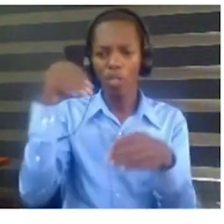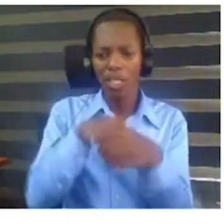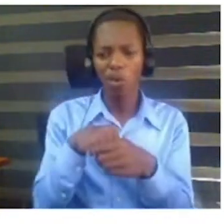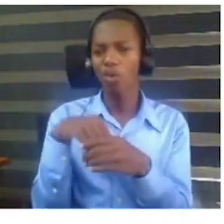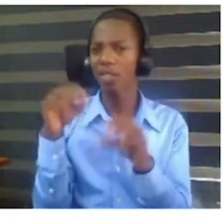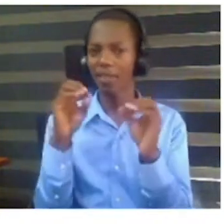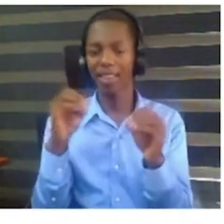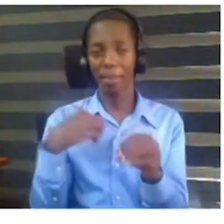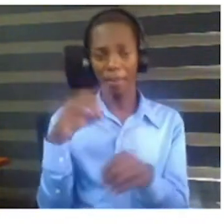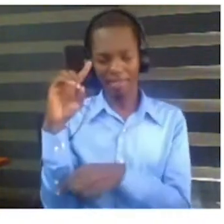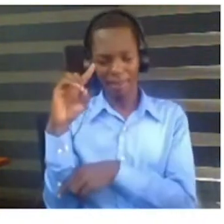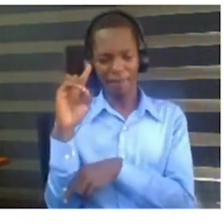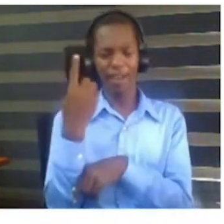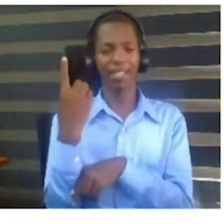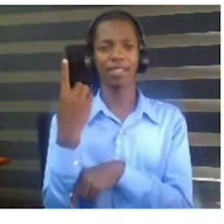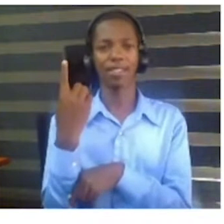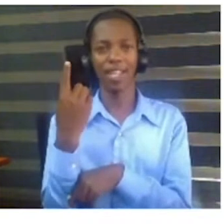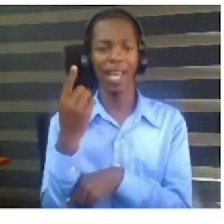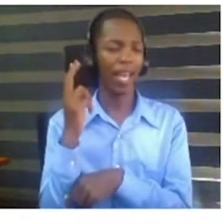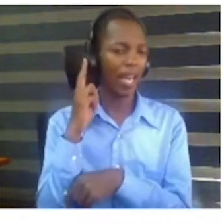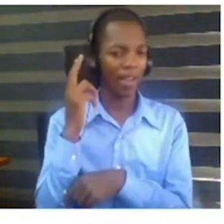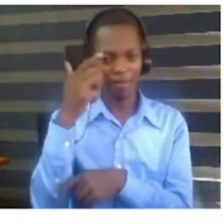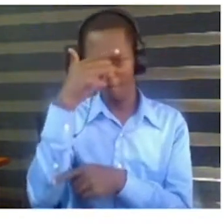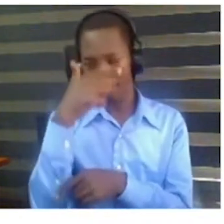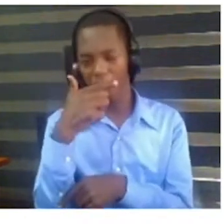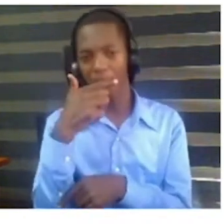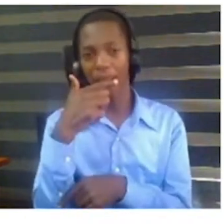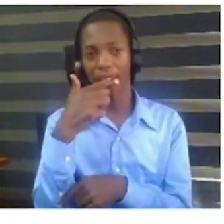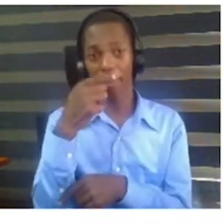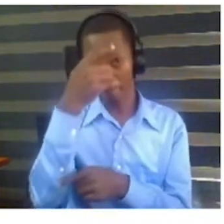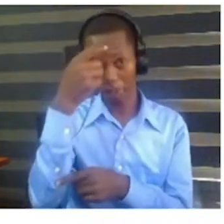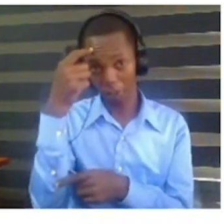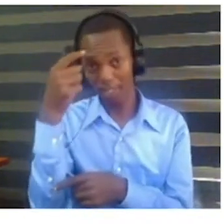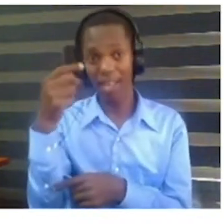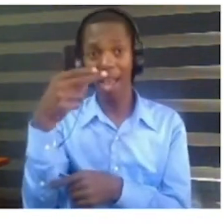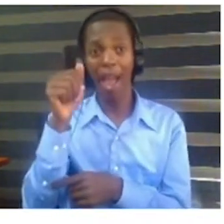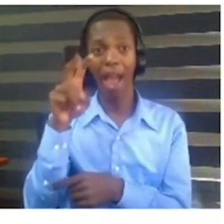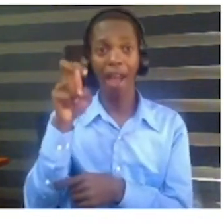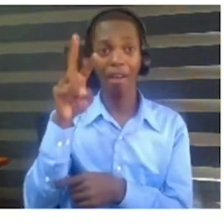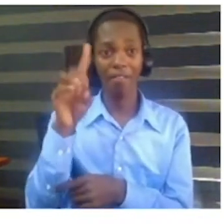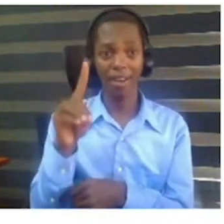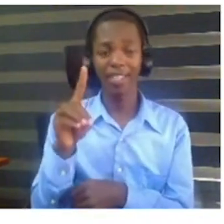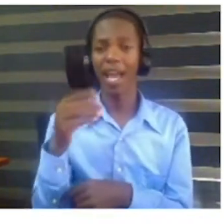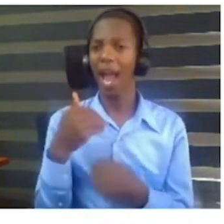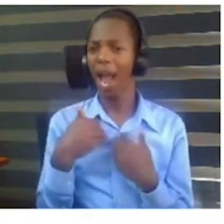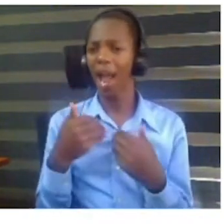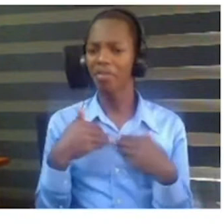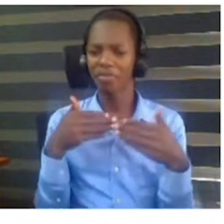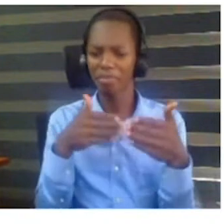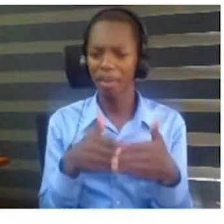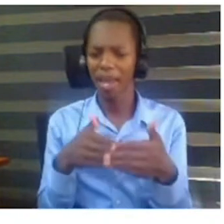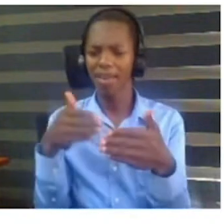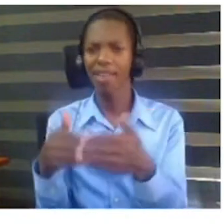Law School because Harvard had put up barriers for so many years.